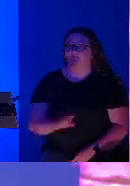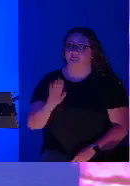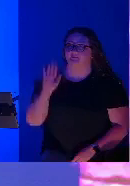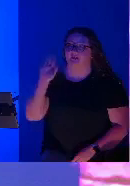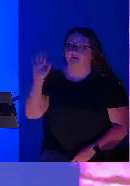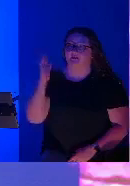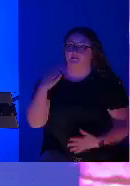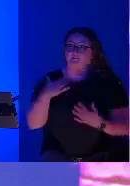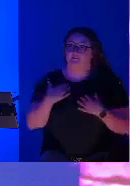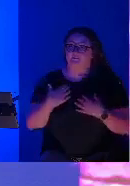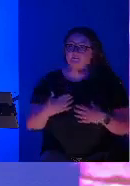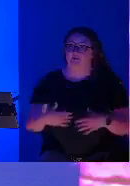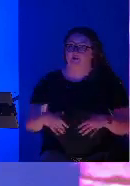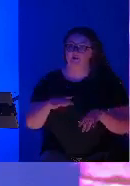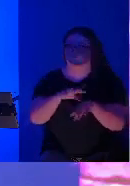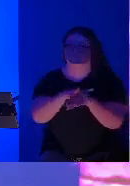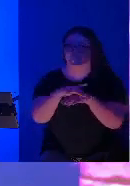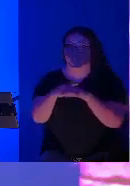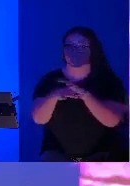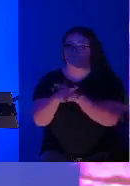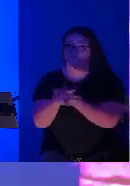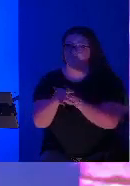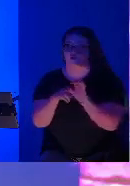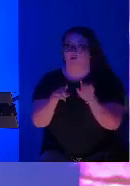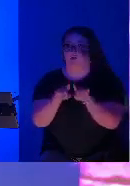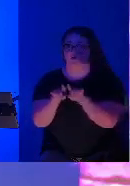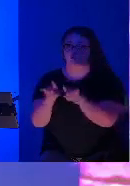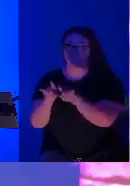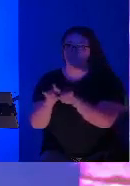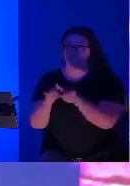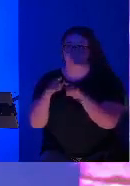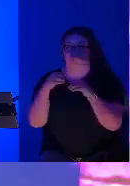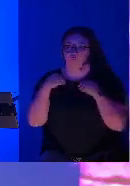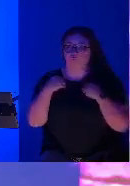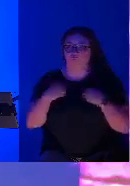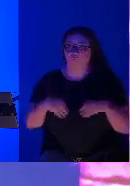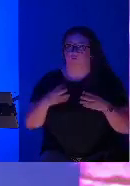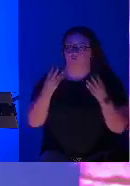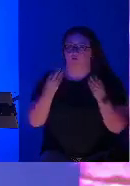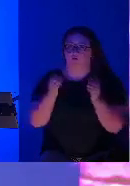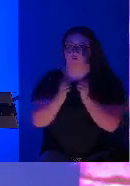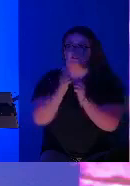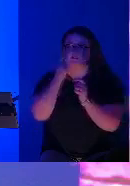His body bound and drenched in tears.